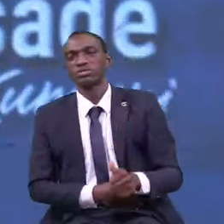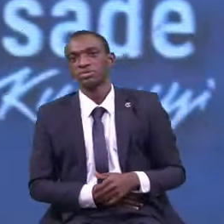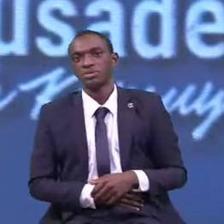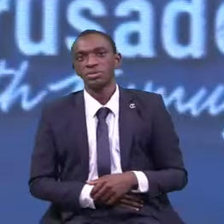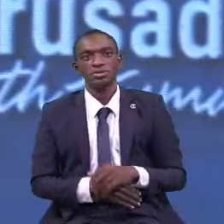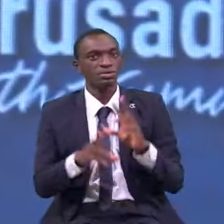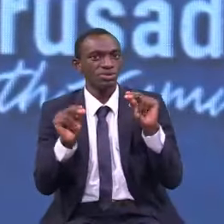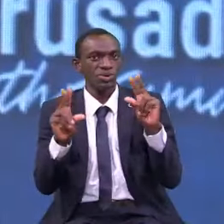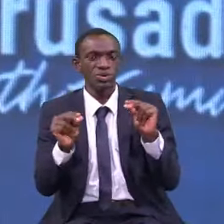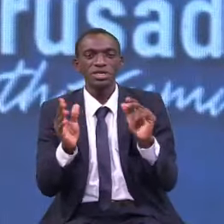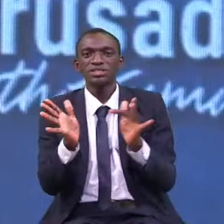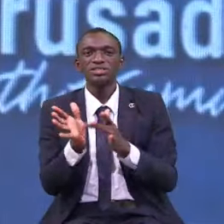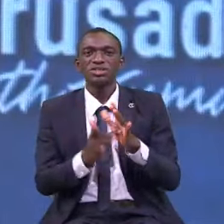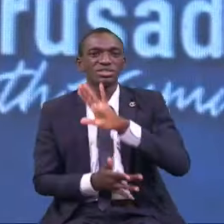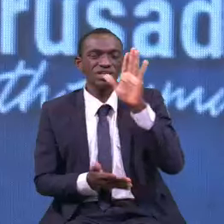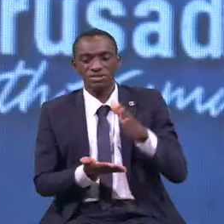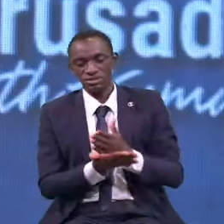never says, I can't.